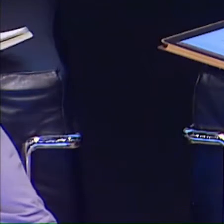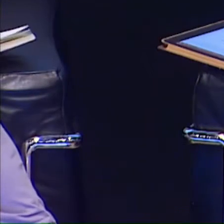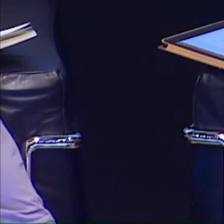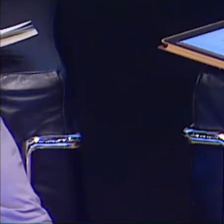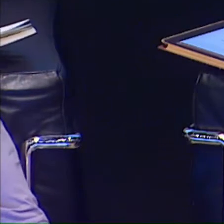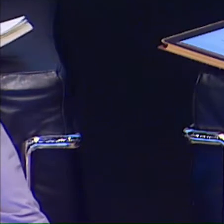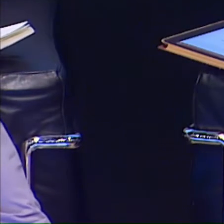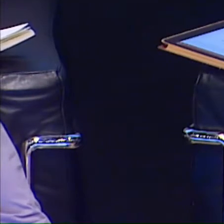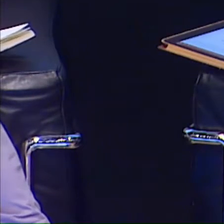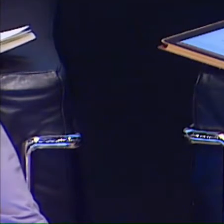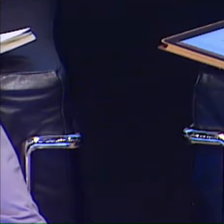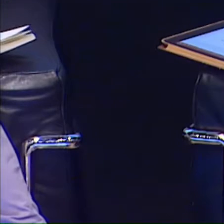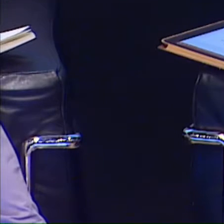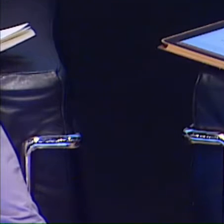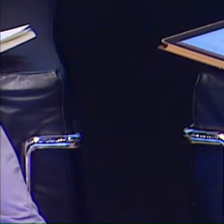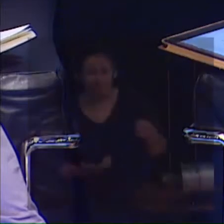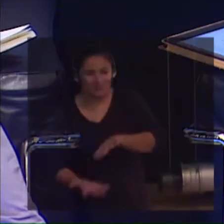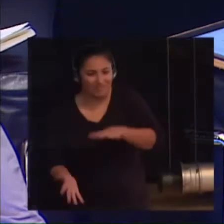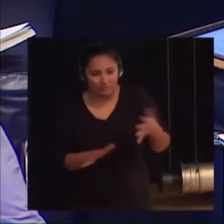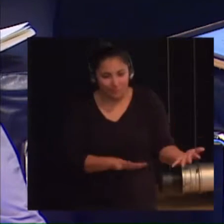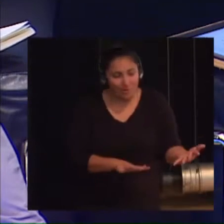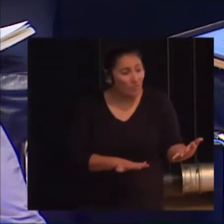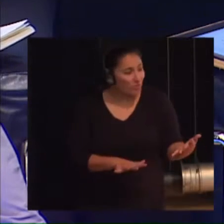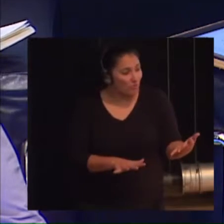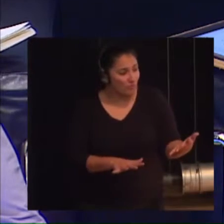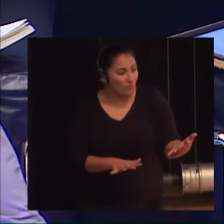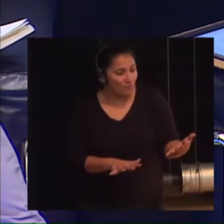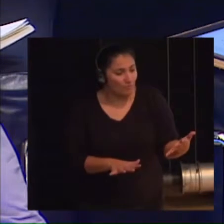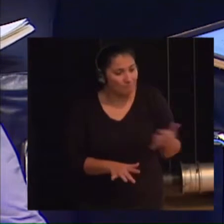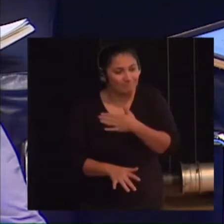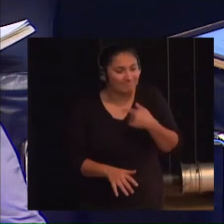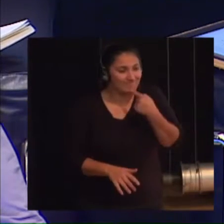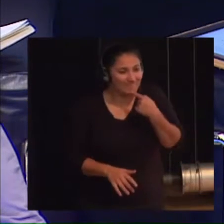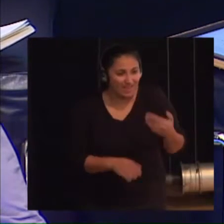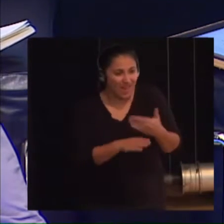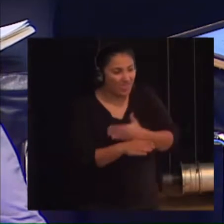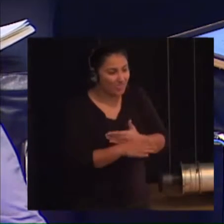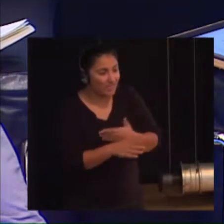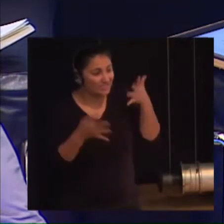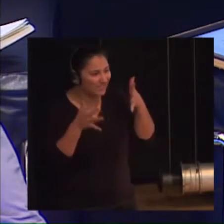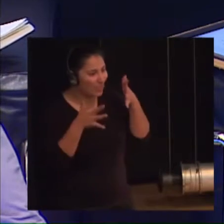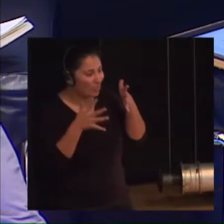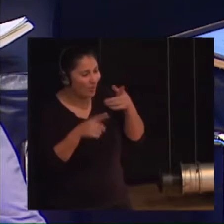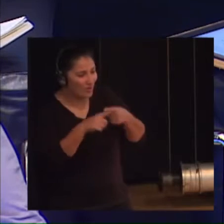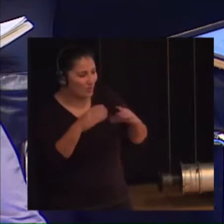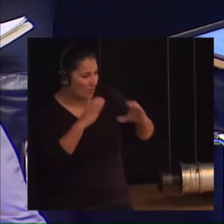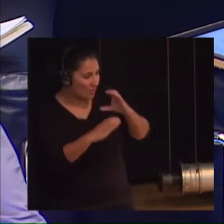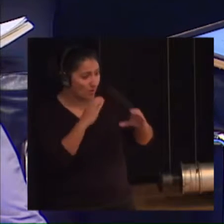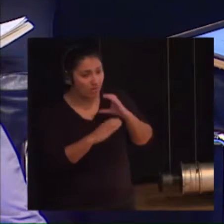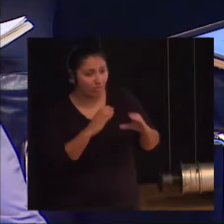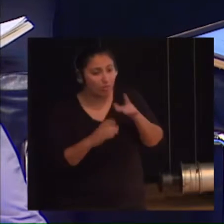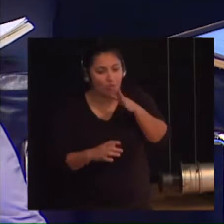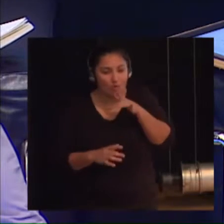that transformation with media attention to the point that sometimes we measure coverage and volume and we equate that